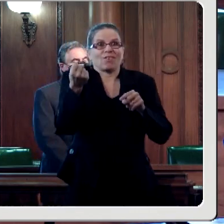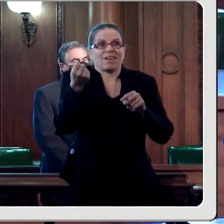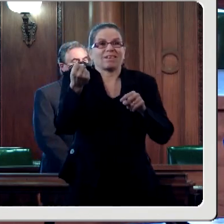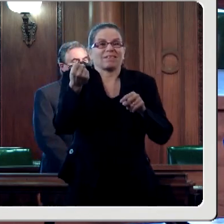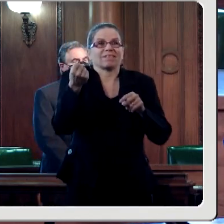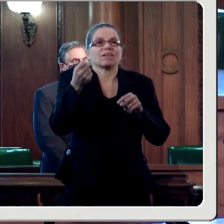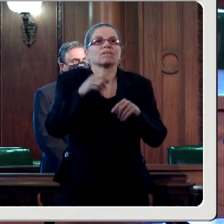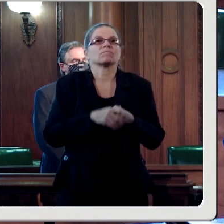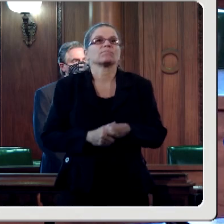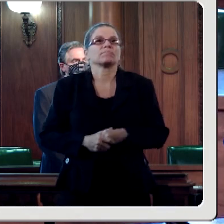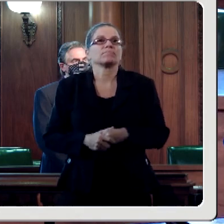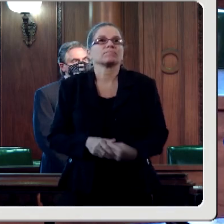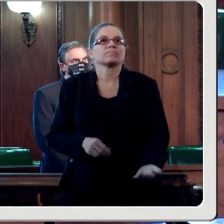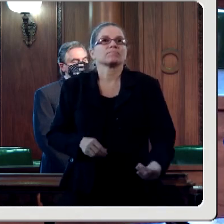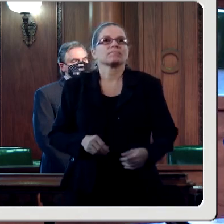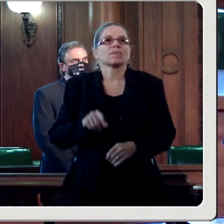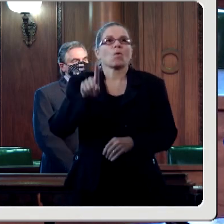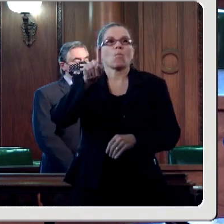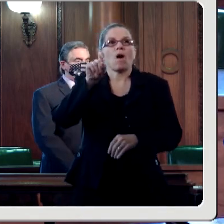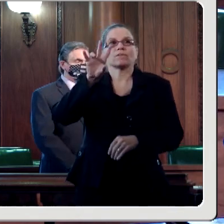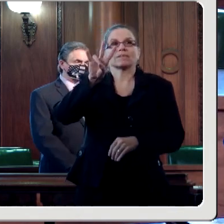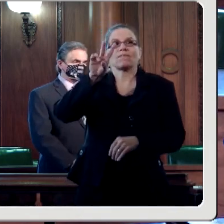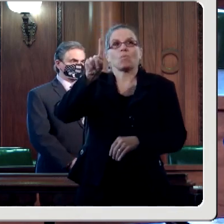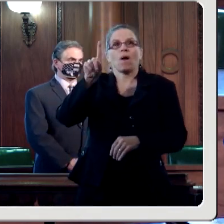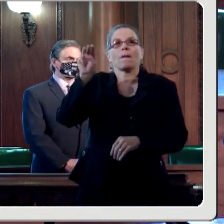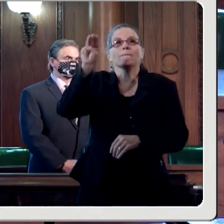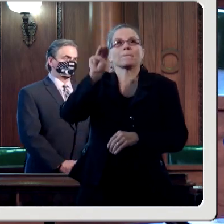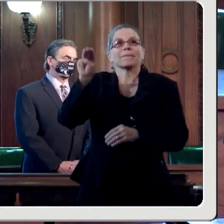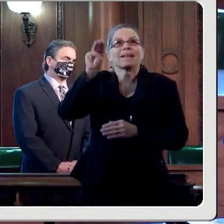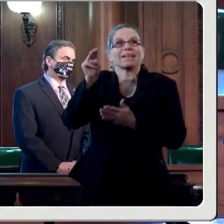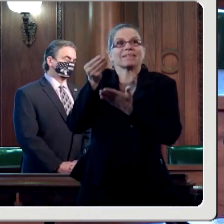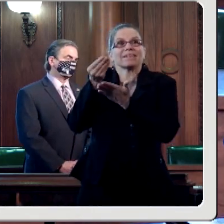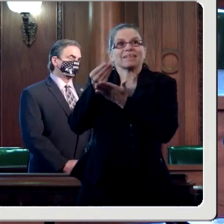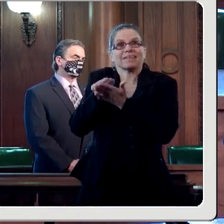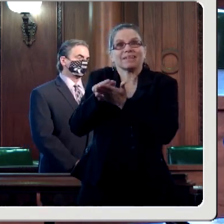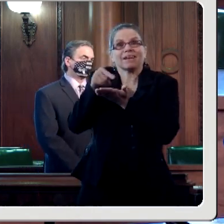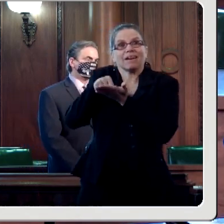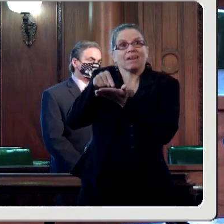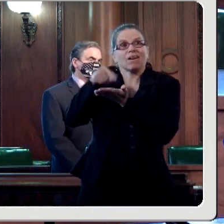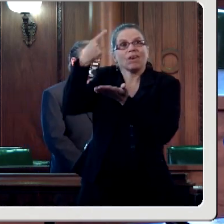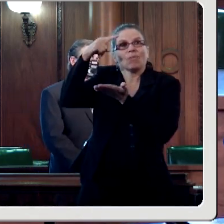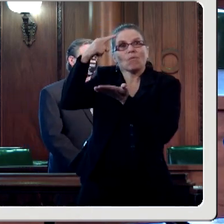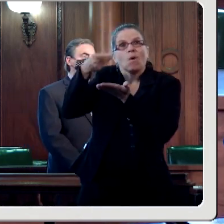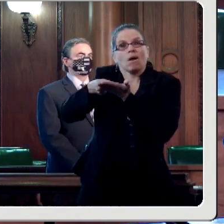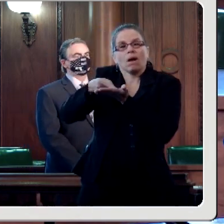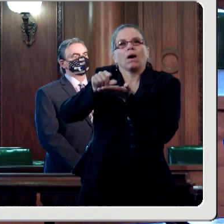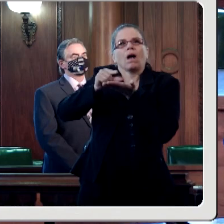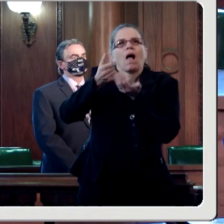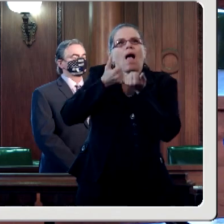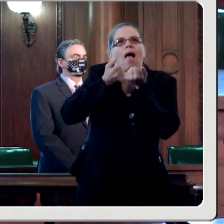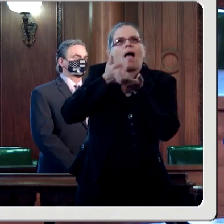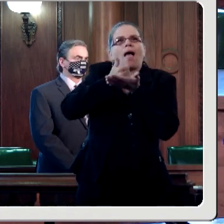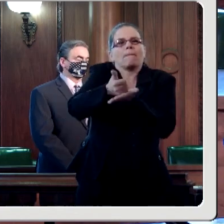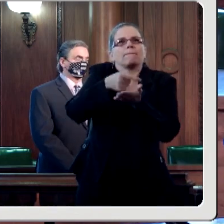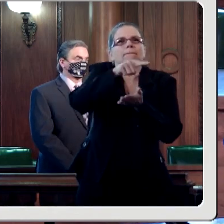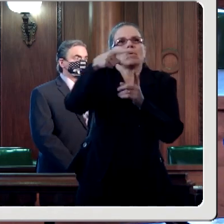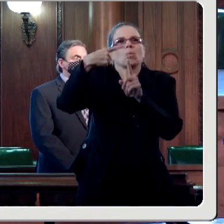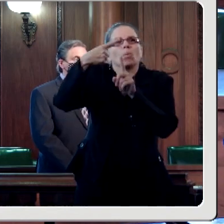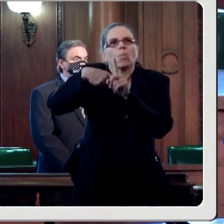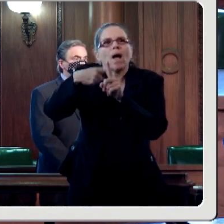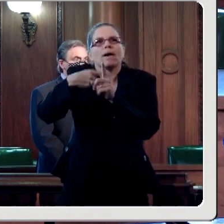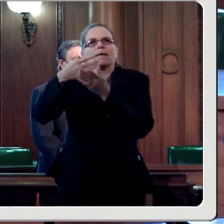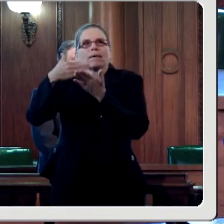assistance across the state. The vast majority of that funding is going into 2 programs,